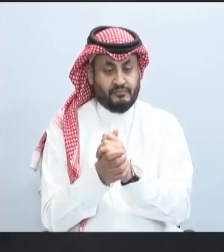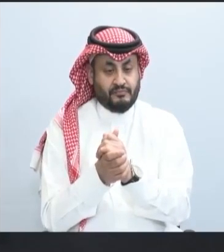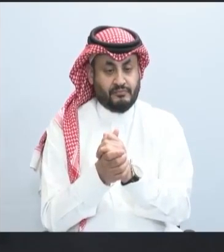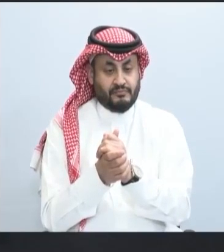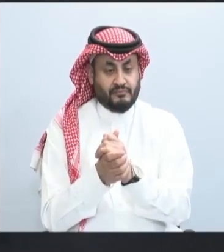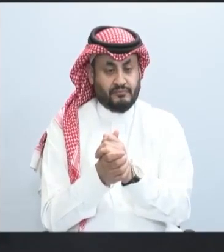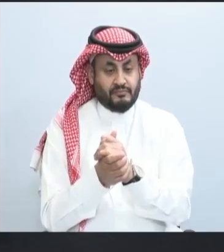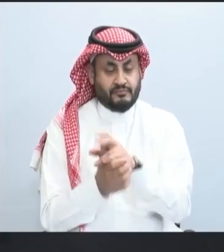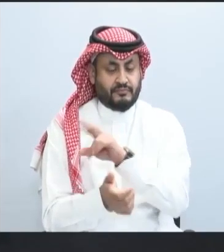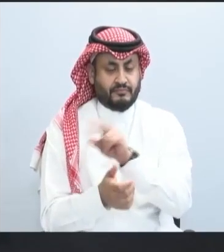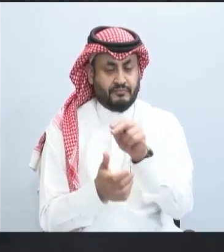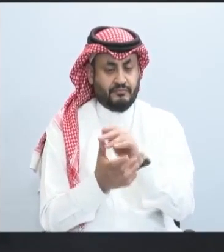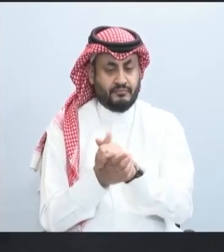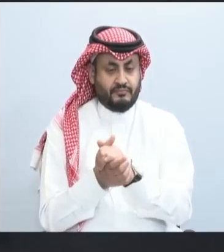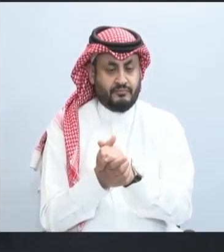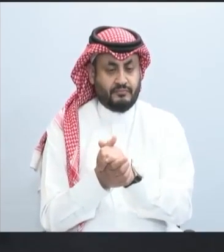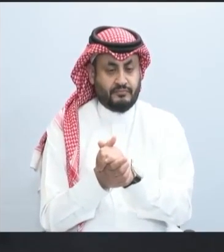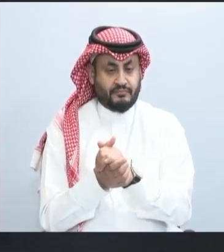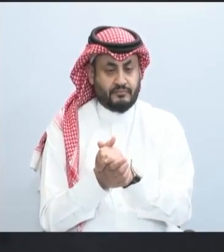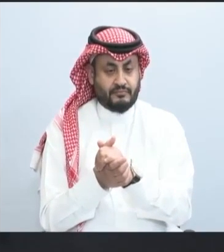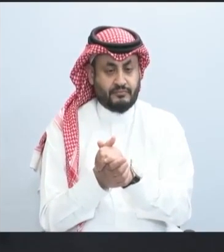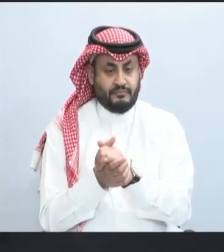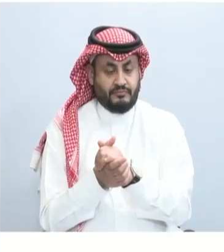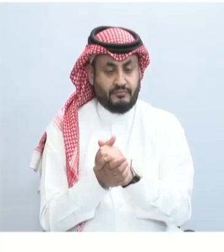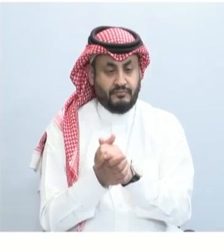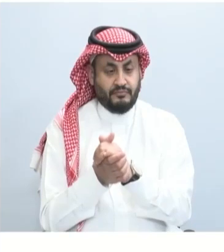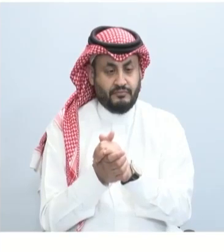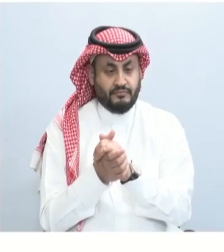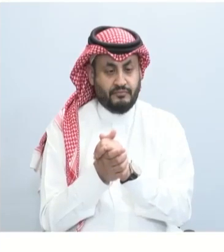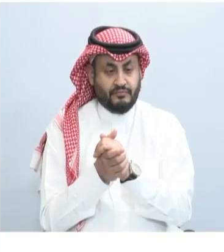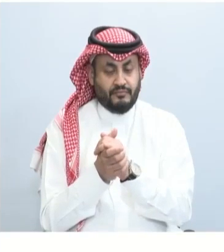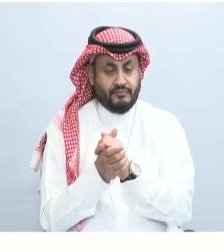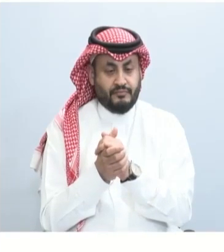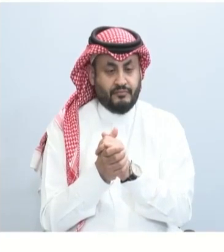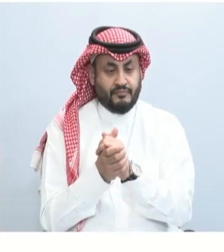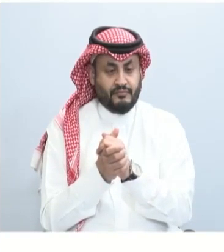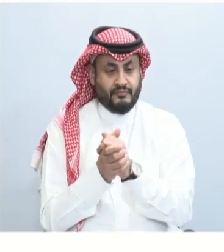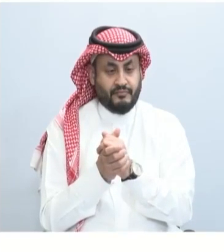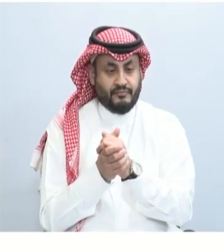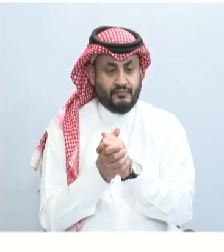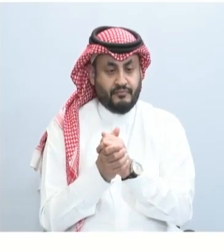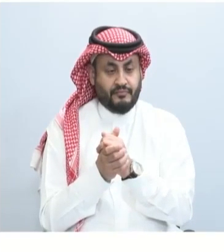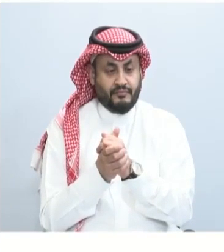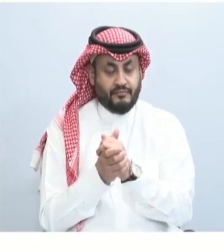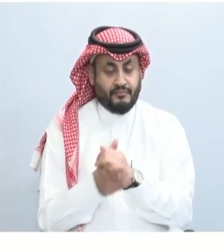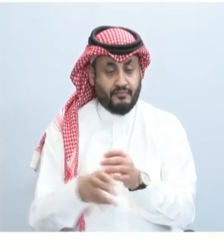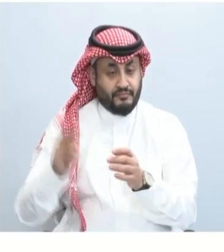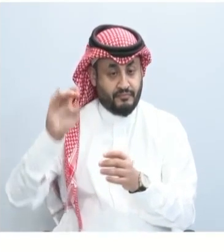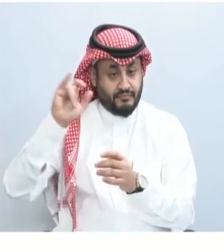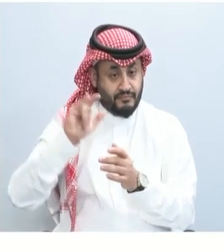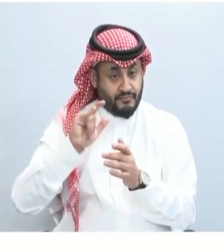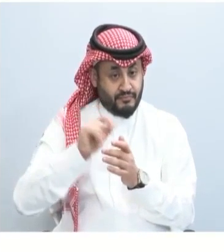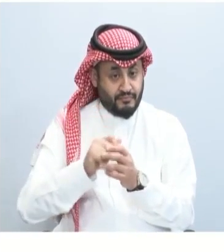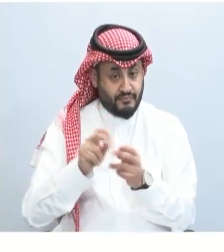for example, instead of Muhammad, when he says that yesterday my father